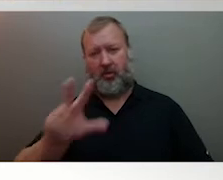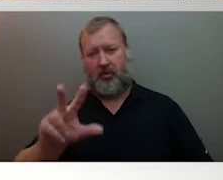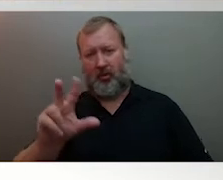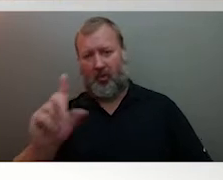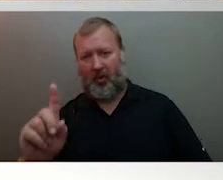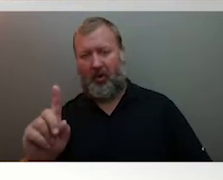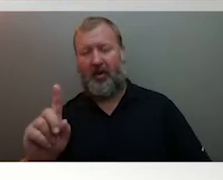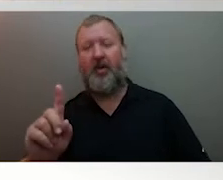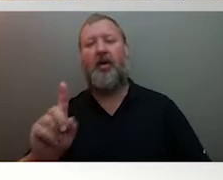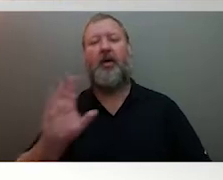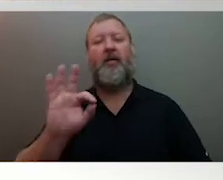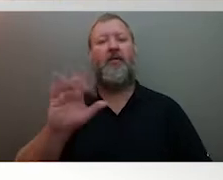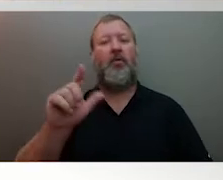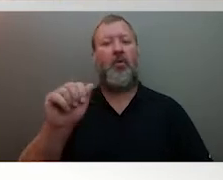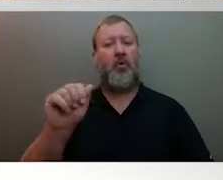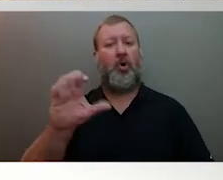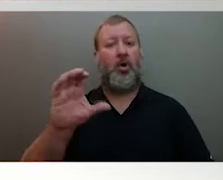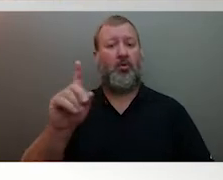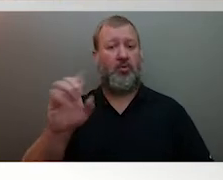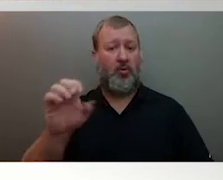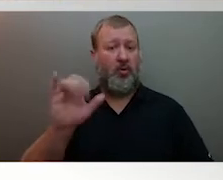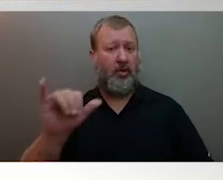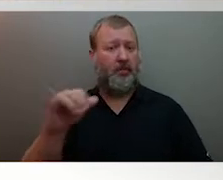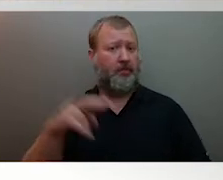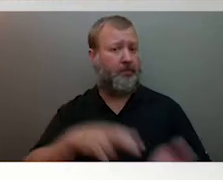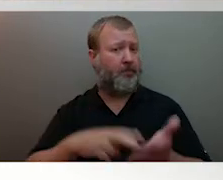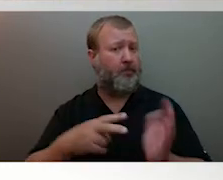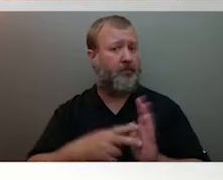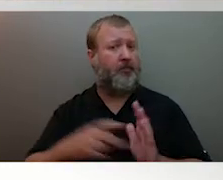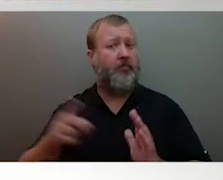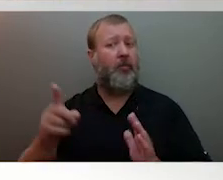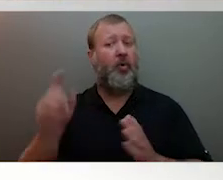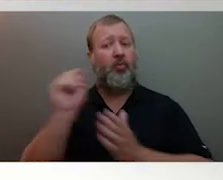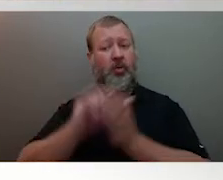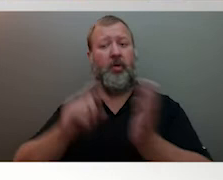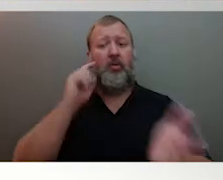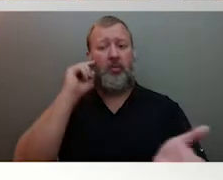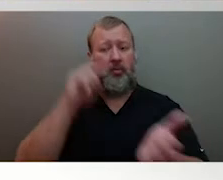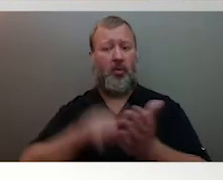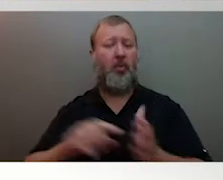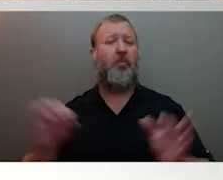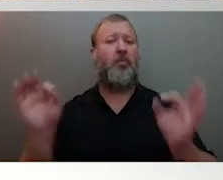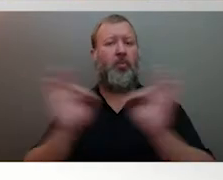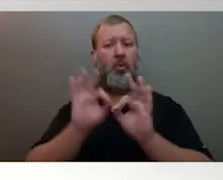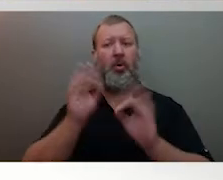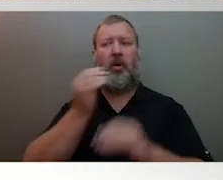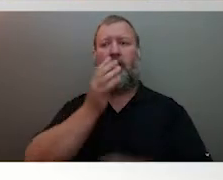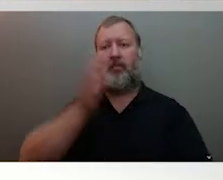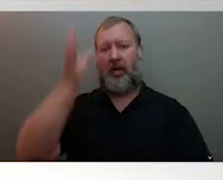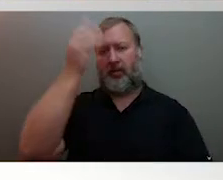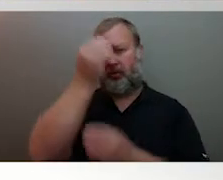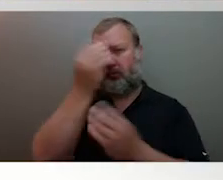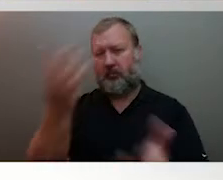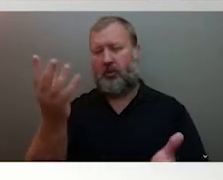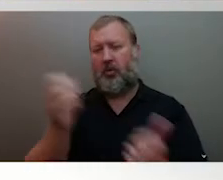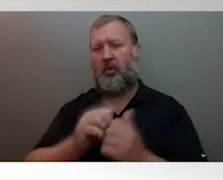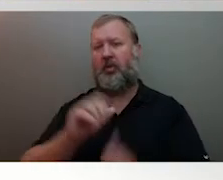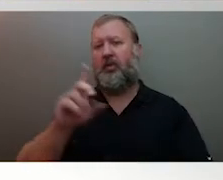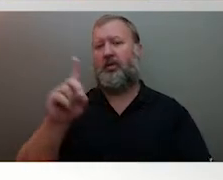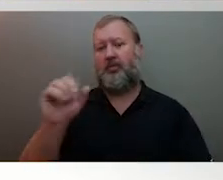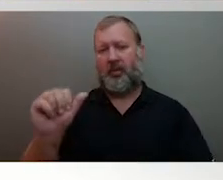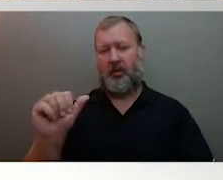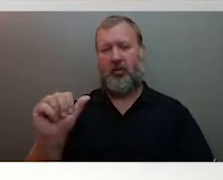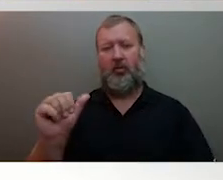6A-6.03311 of the Florida Administrative Code, they indicate that written notice must be given to the parents of the child with a disability